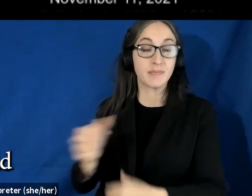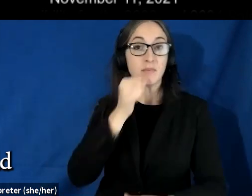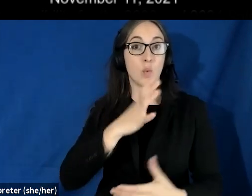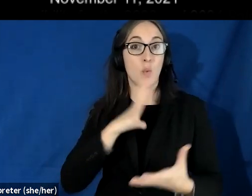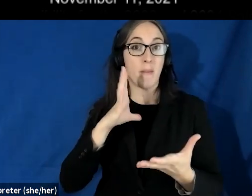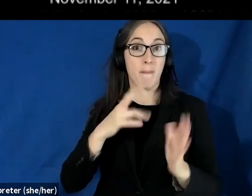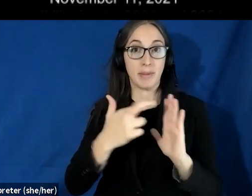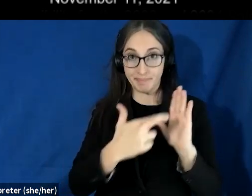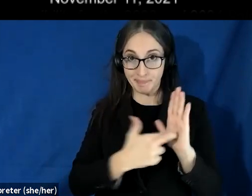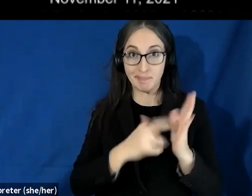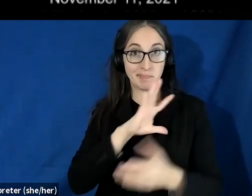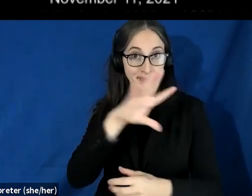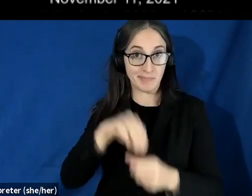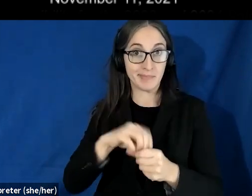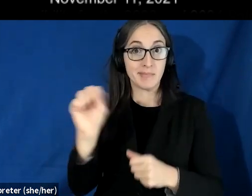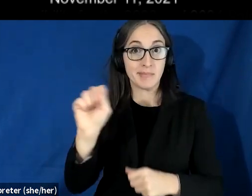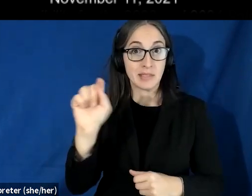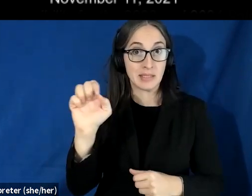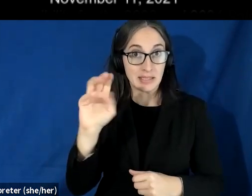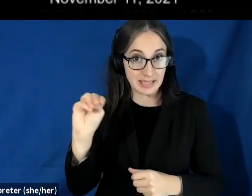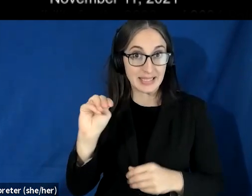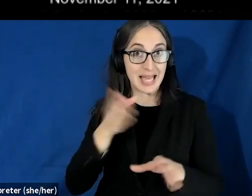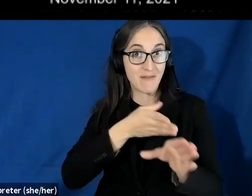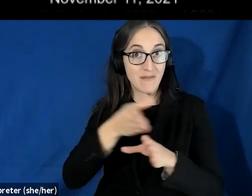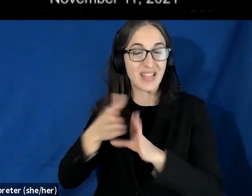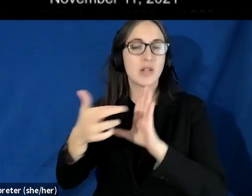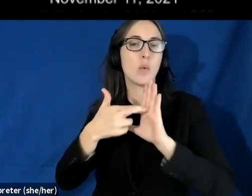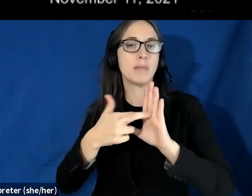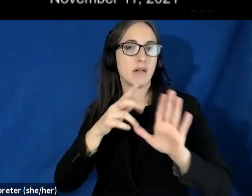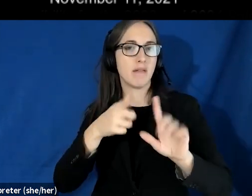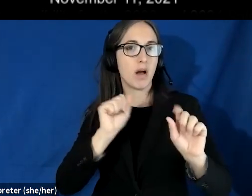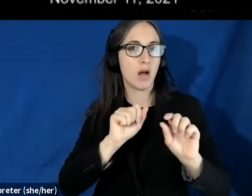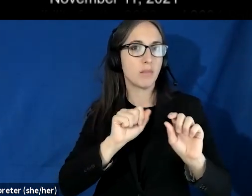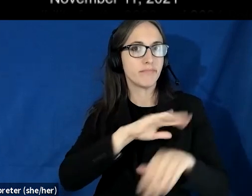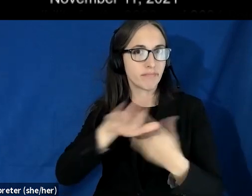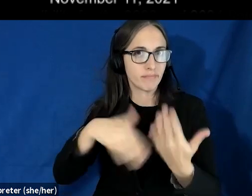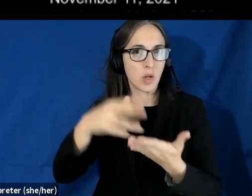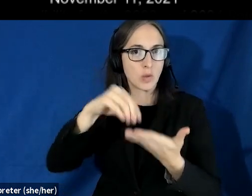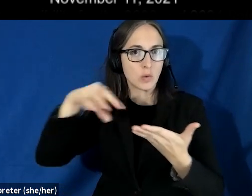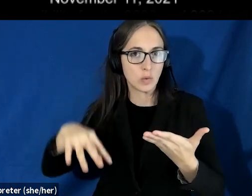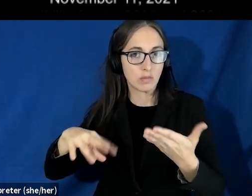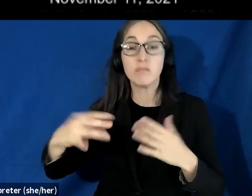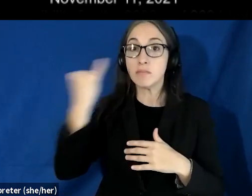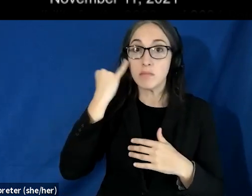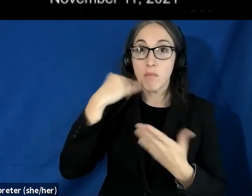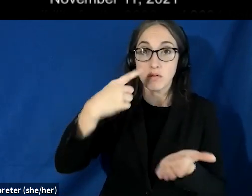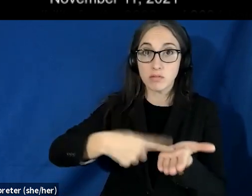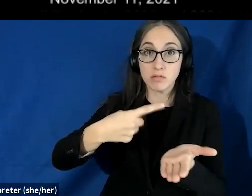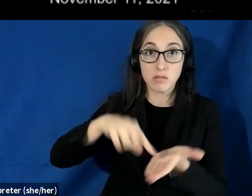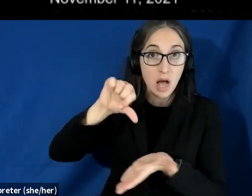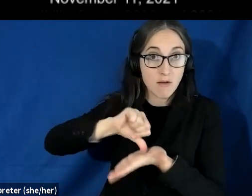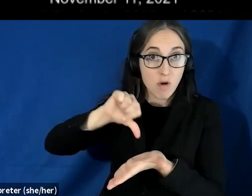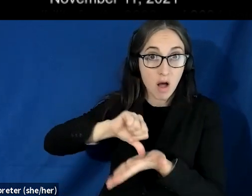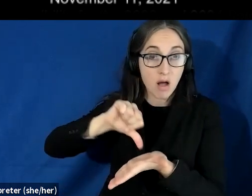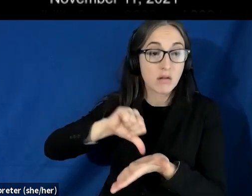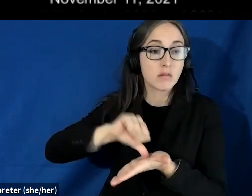STEM field as a percent of all students. For example, if I want to talk about Iran, we have the